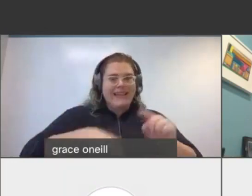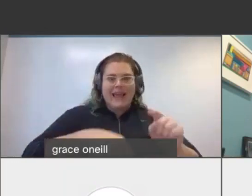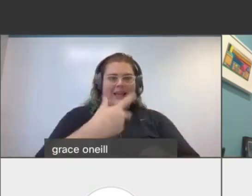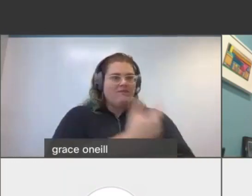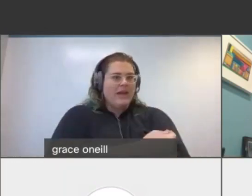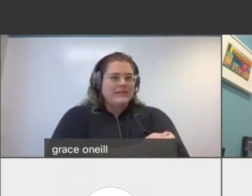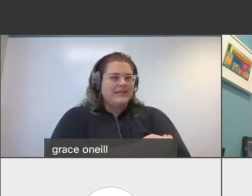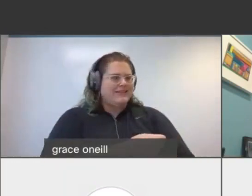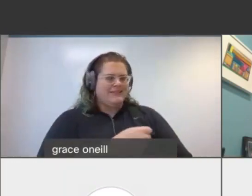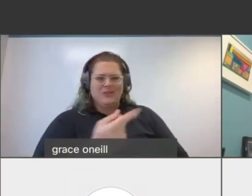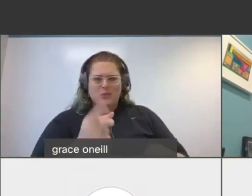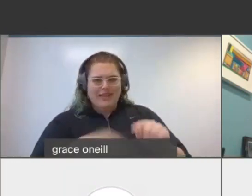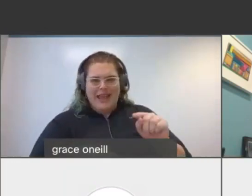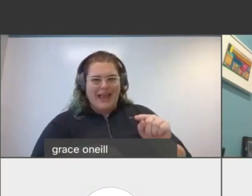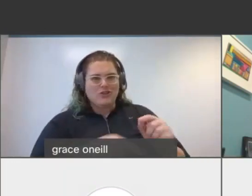can't exclude them.